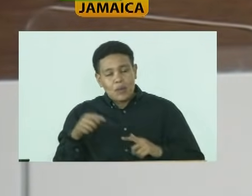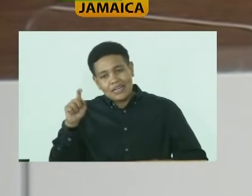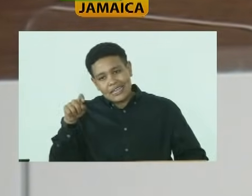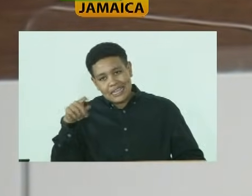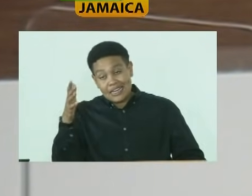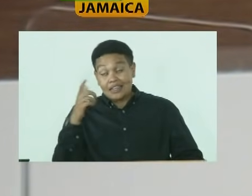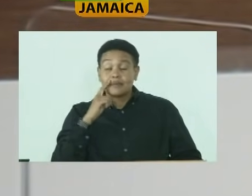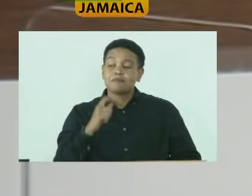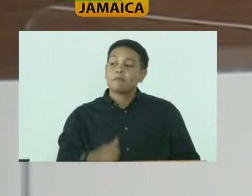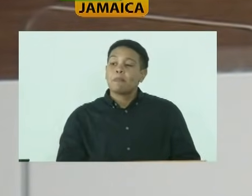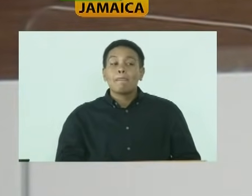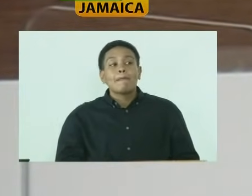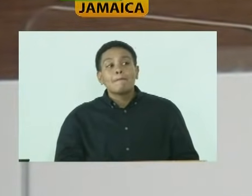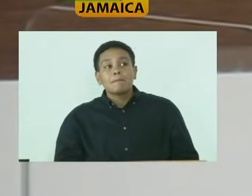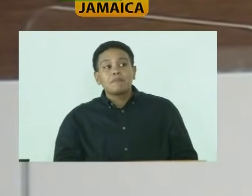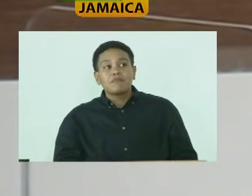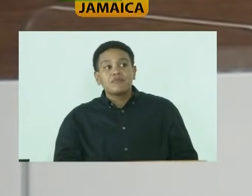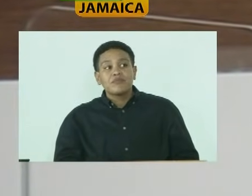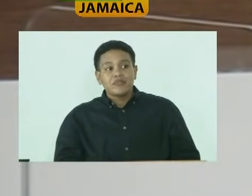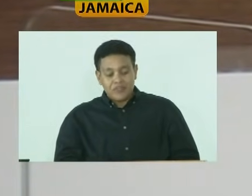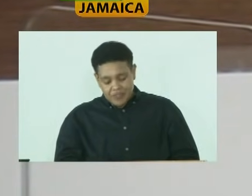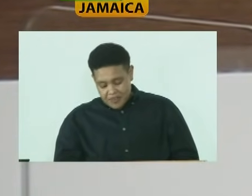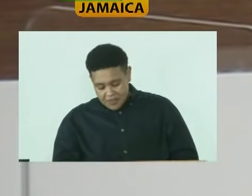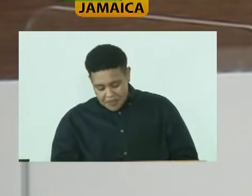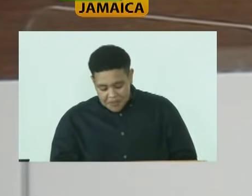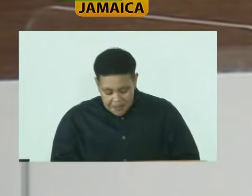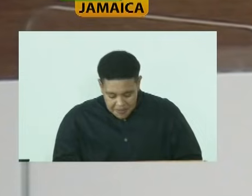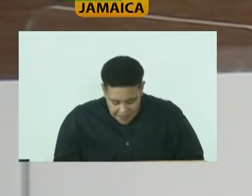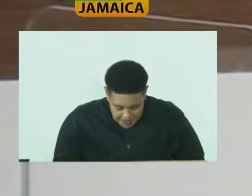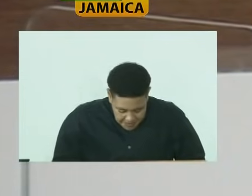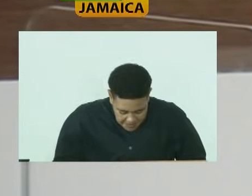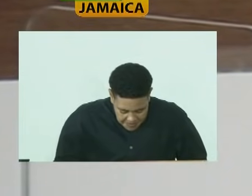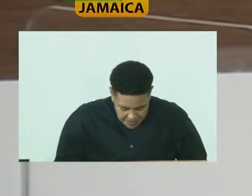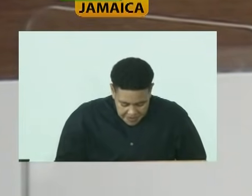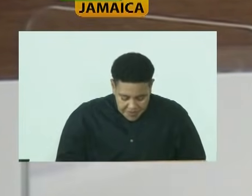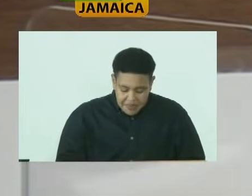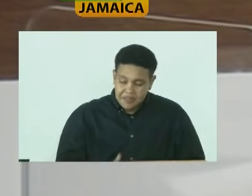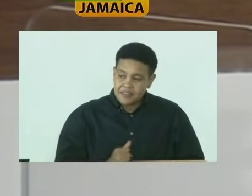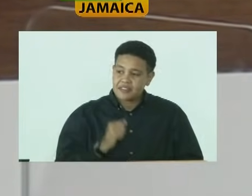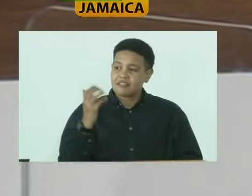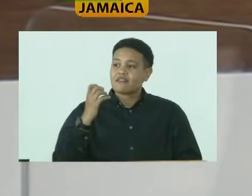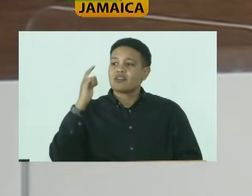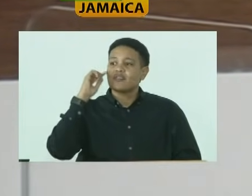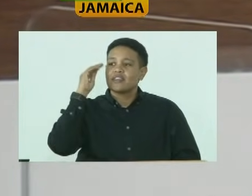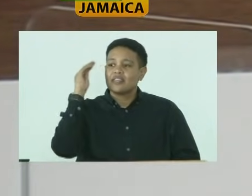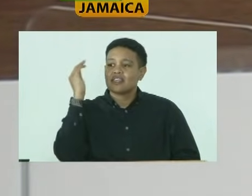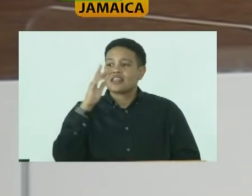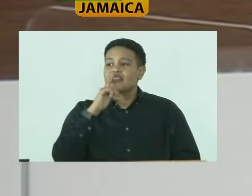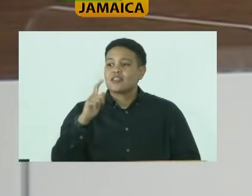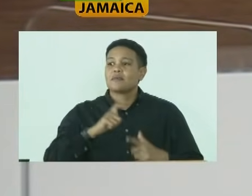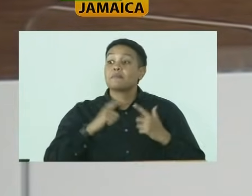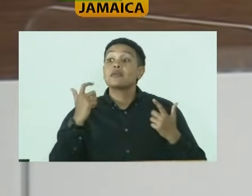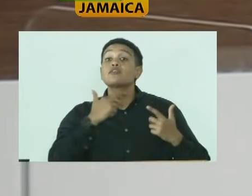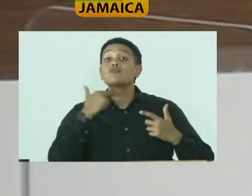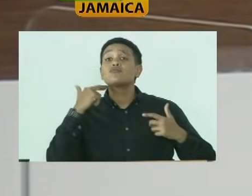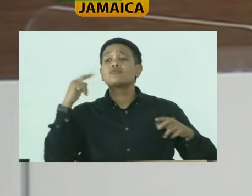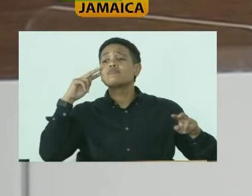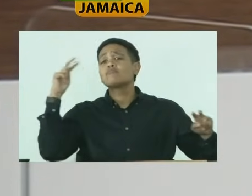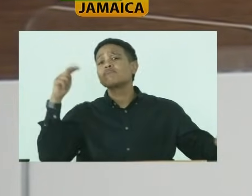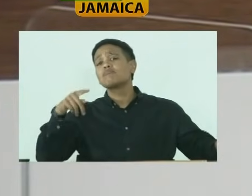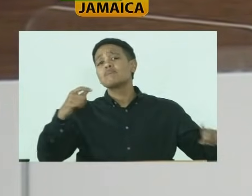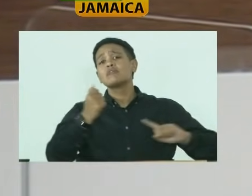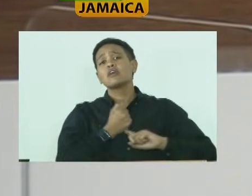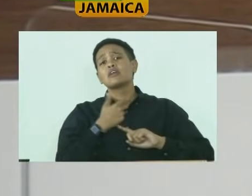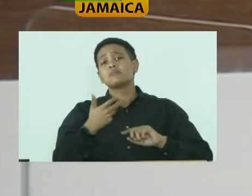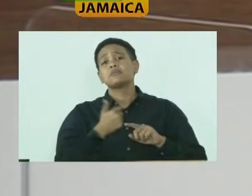Madam Speaker, I just want to indicate to this Honourable House that one of the biggest risks that we now face to the expansion